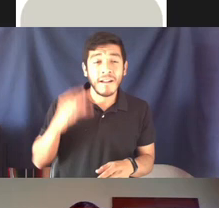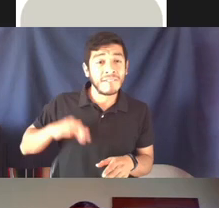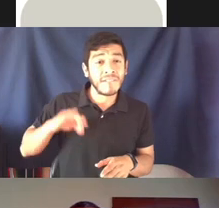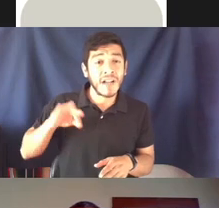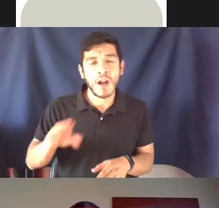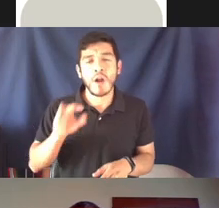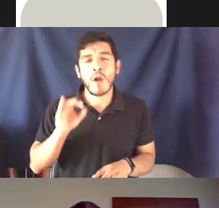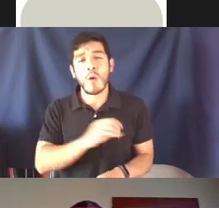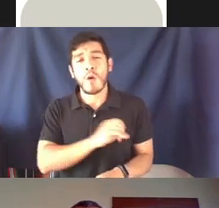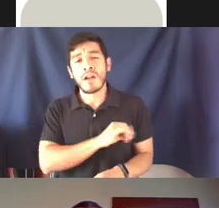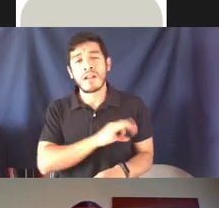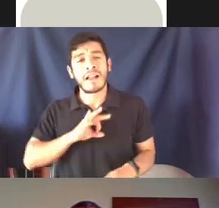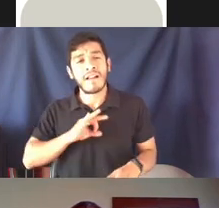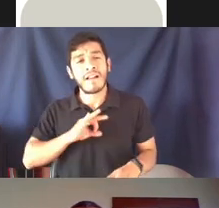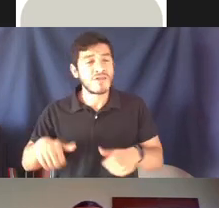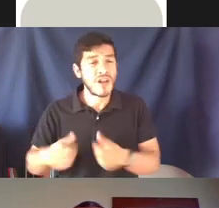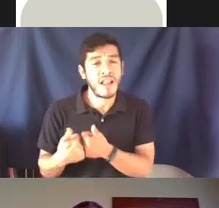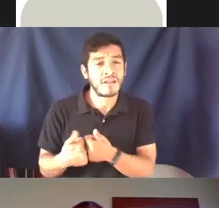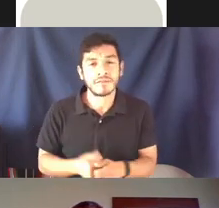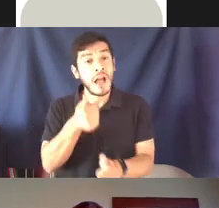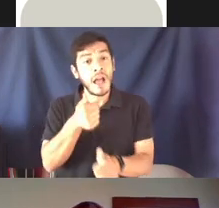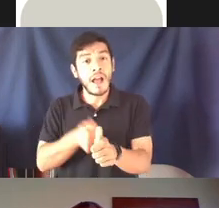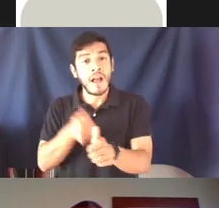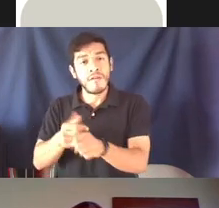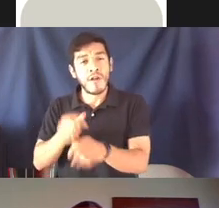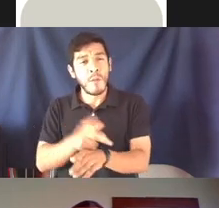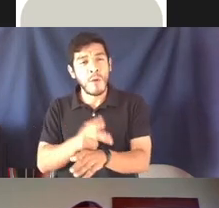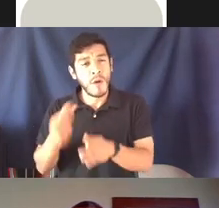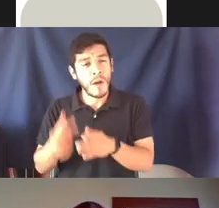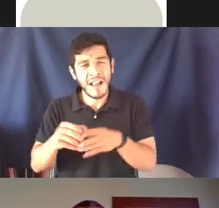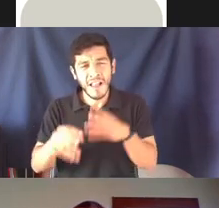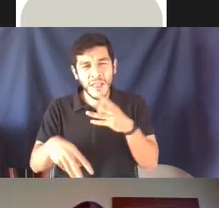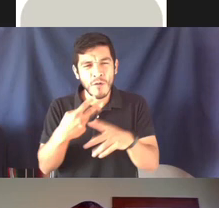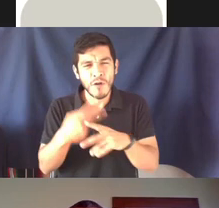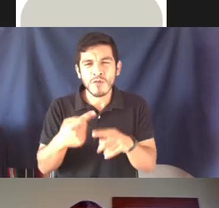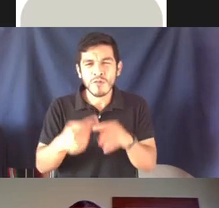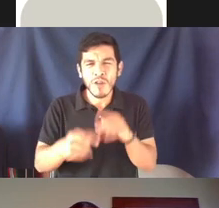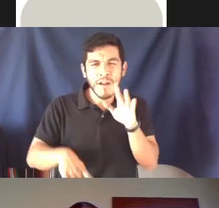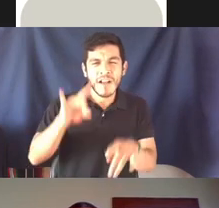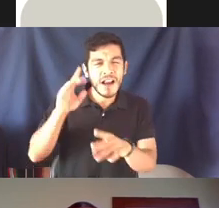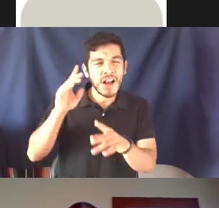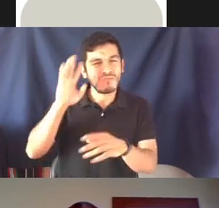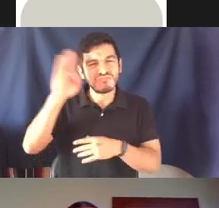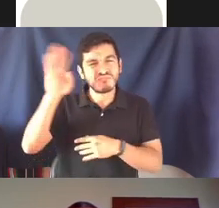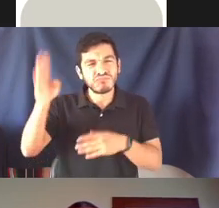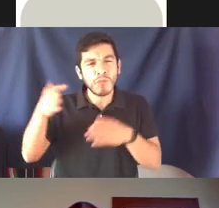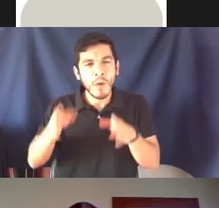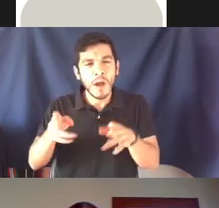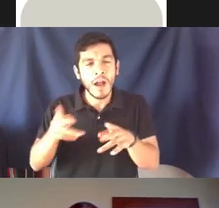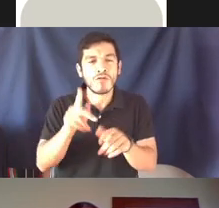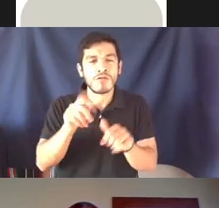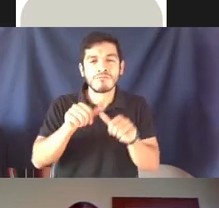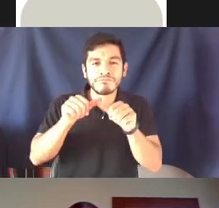Every program in the world has tried to find creative ways to keep matches meeting during social distance